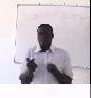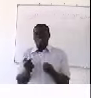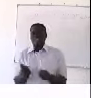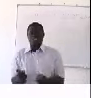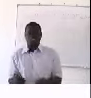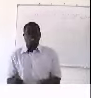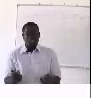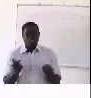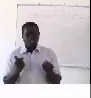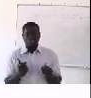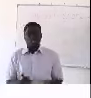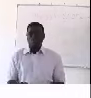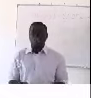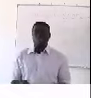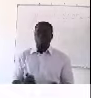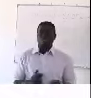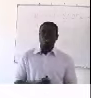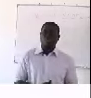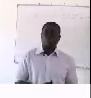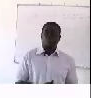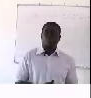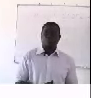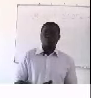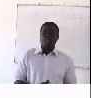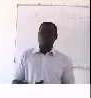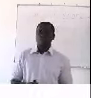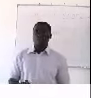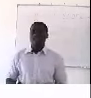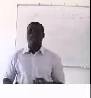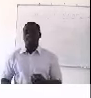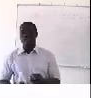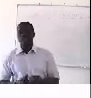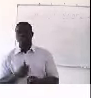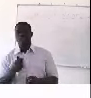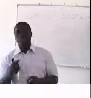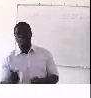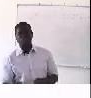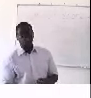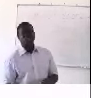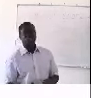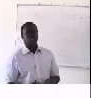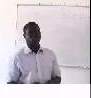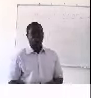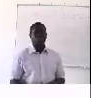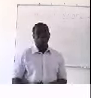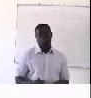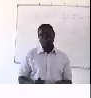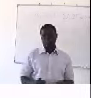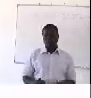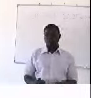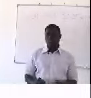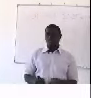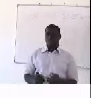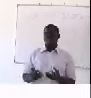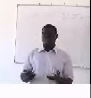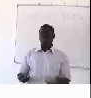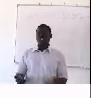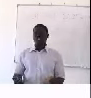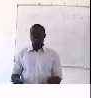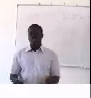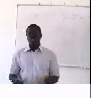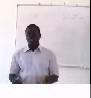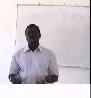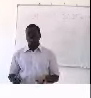and you are feeling sick, you take your blood sample to the lab, you have to give them some time, about maybe 20